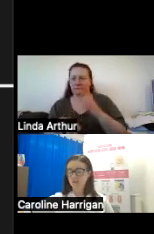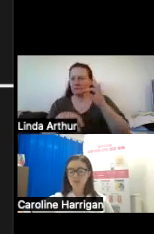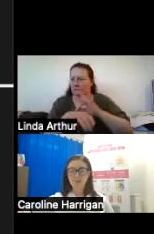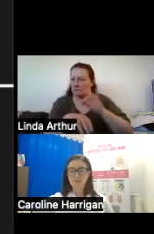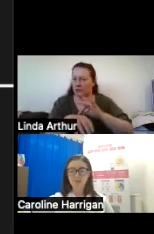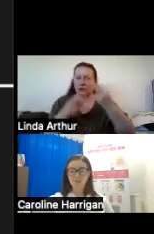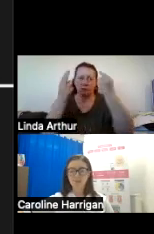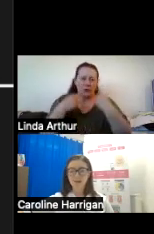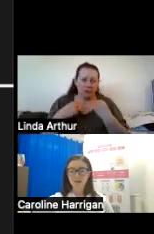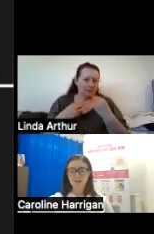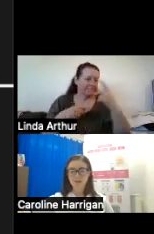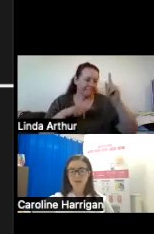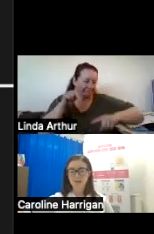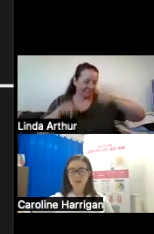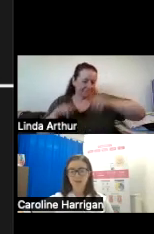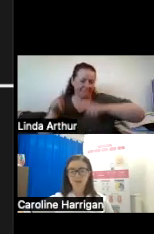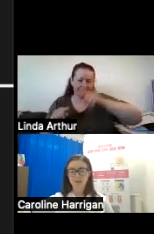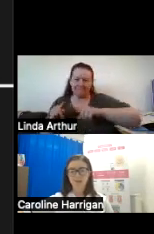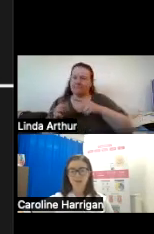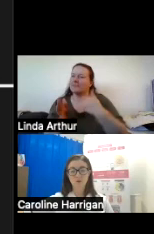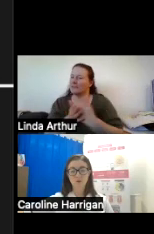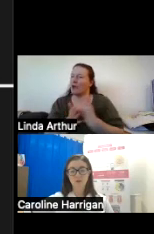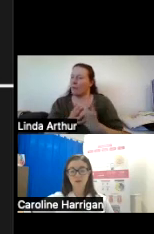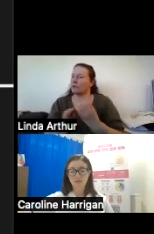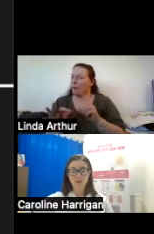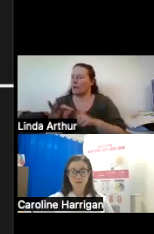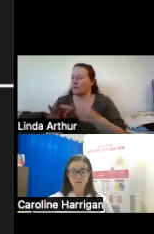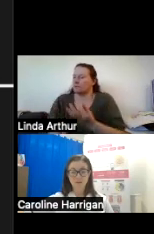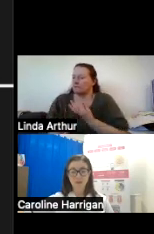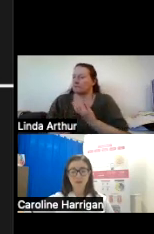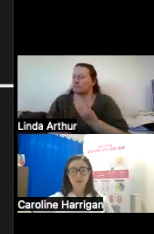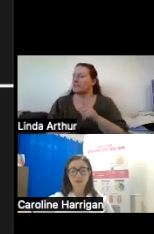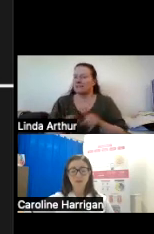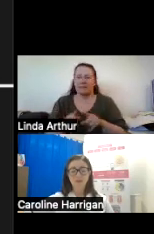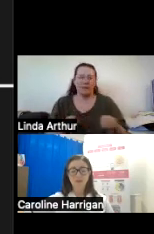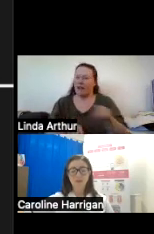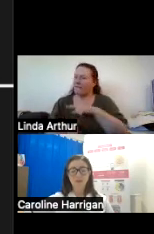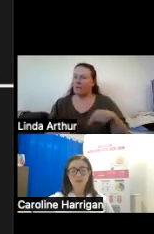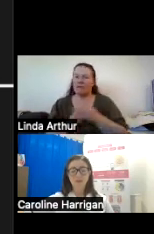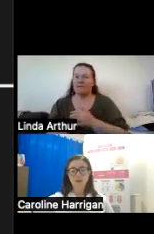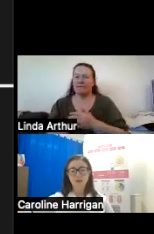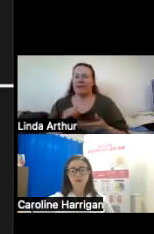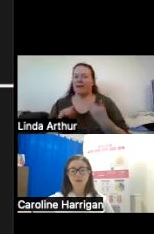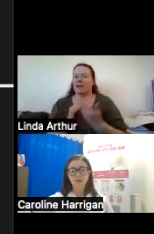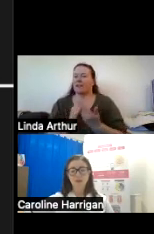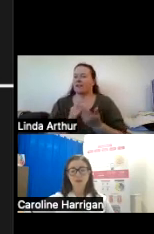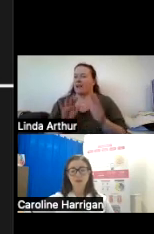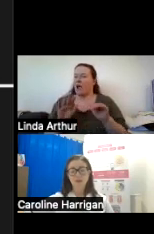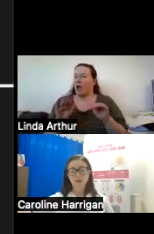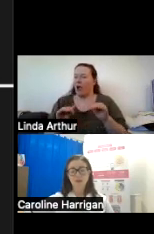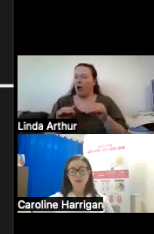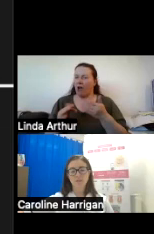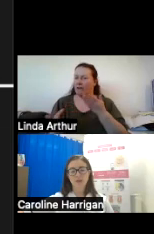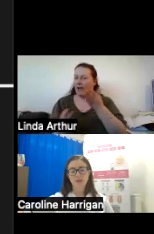doctors, nurses, midwives, like this is a common question for everyone. And then the last thing is like, how do you